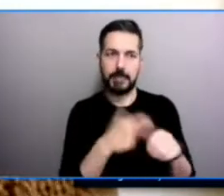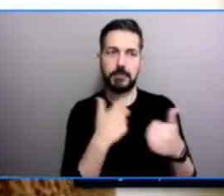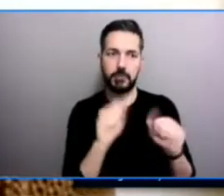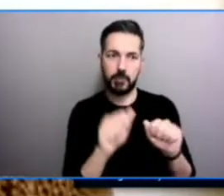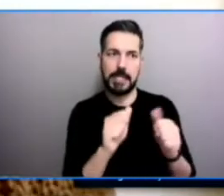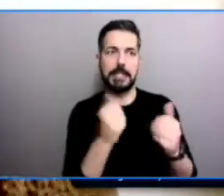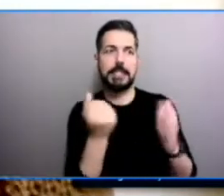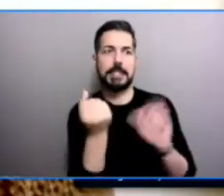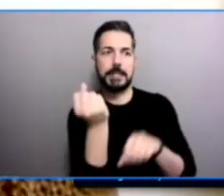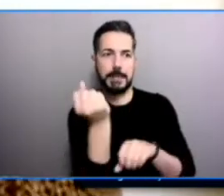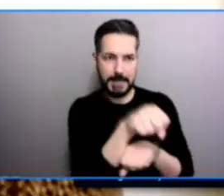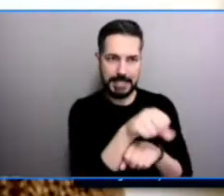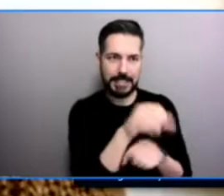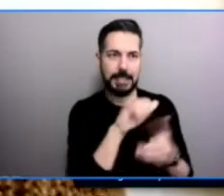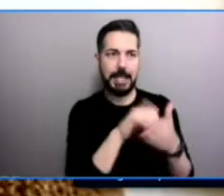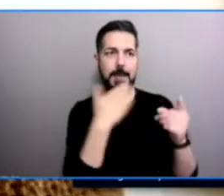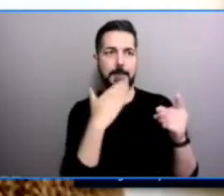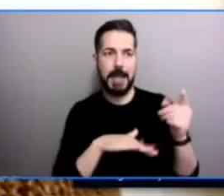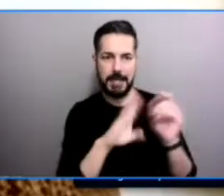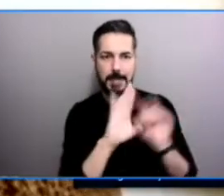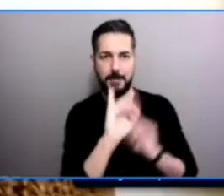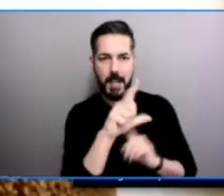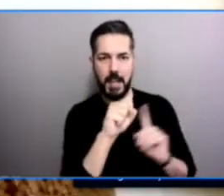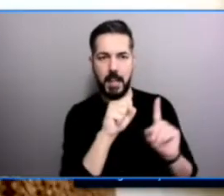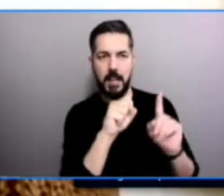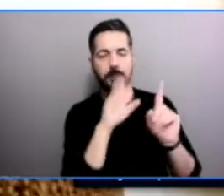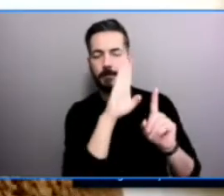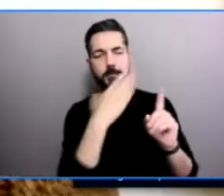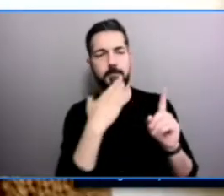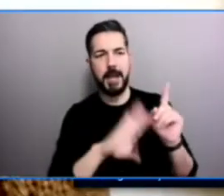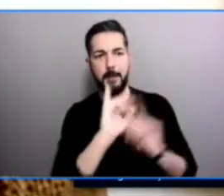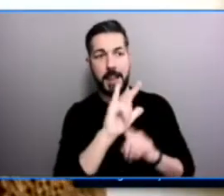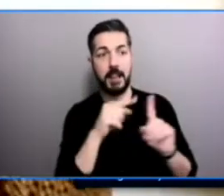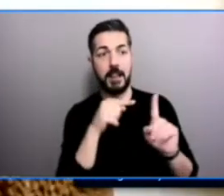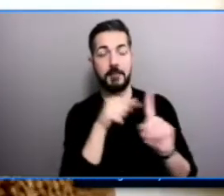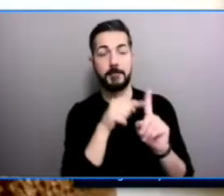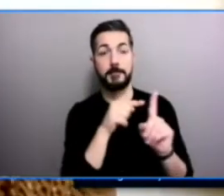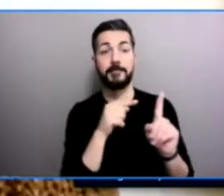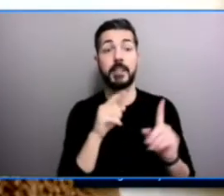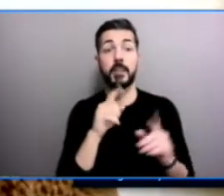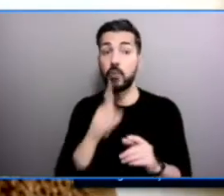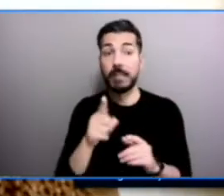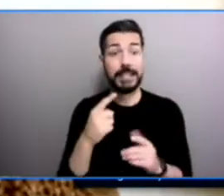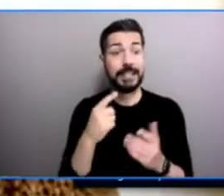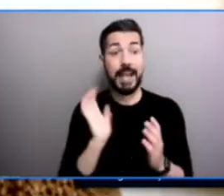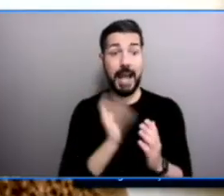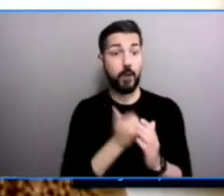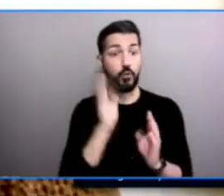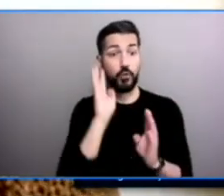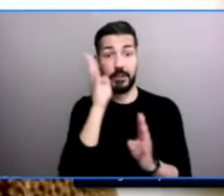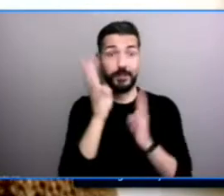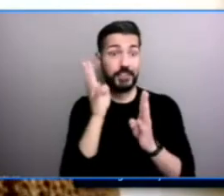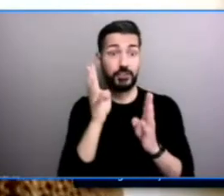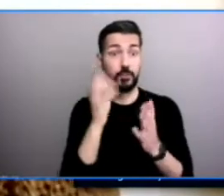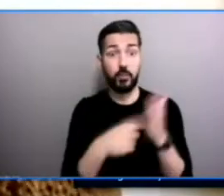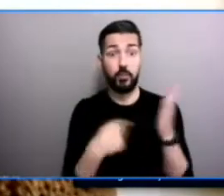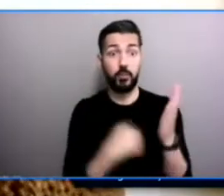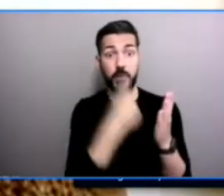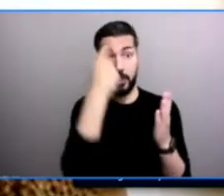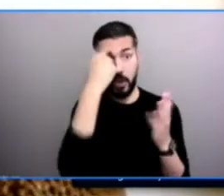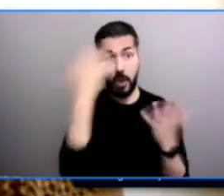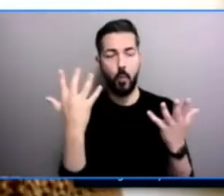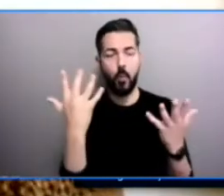needed, and told we were asking for too much and told we were taking up too much space, and just the same story over